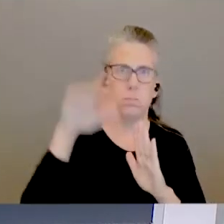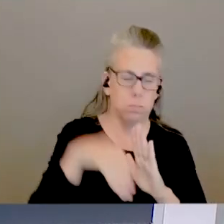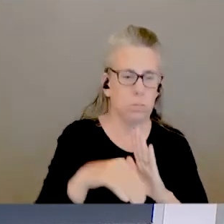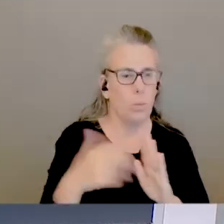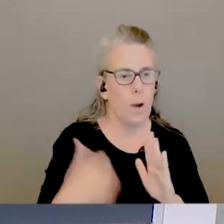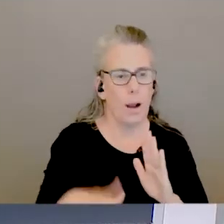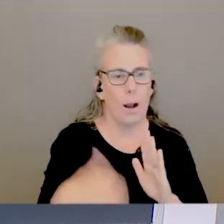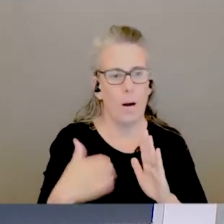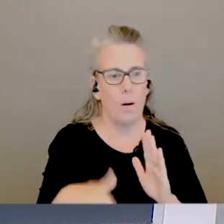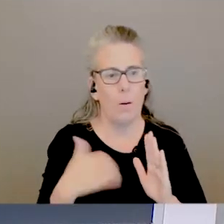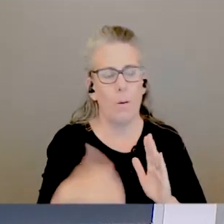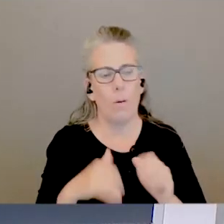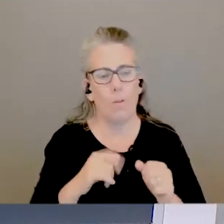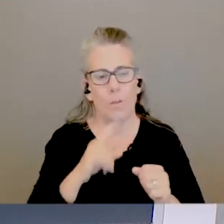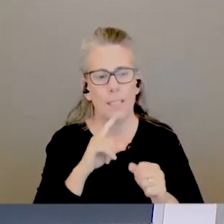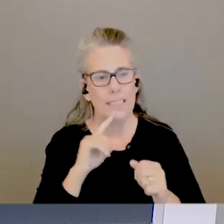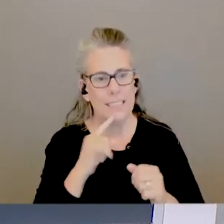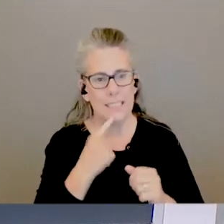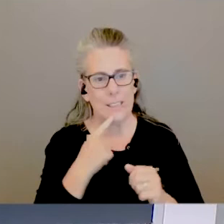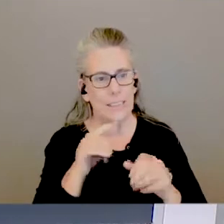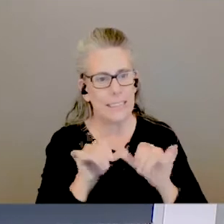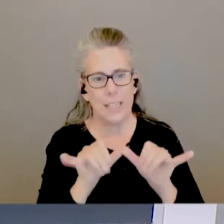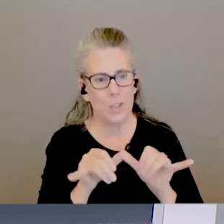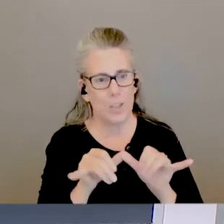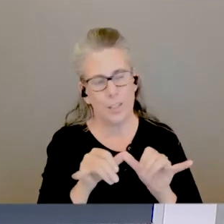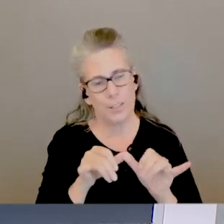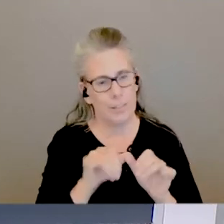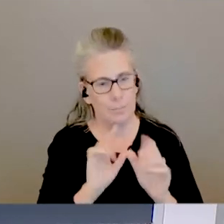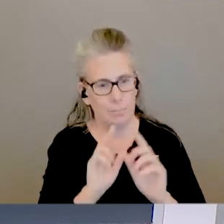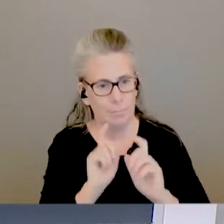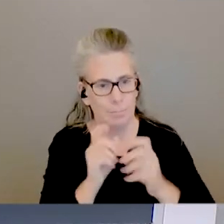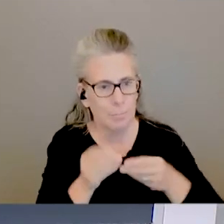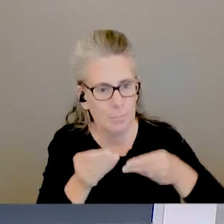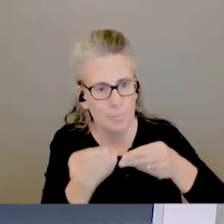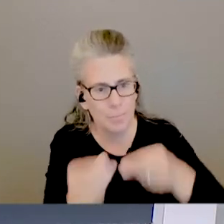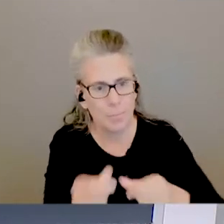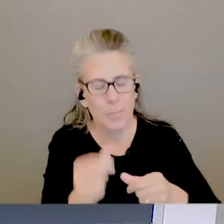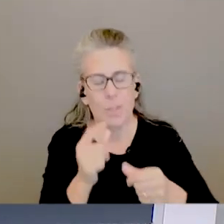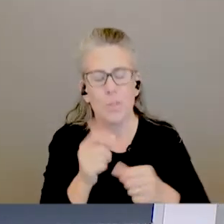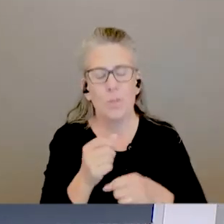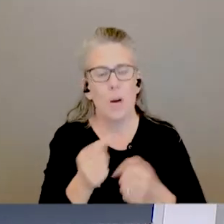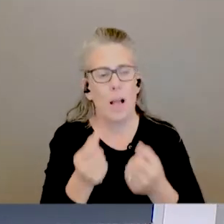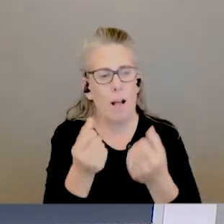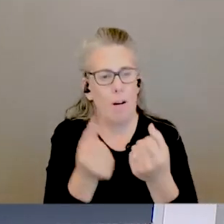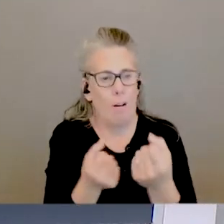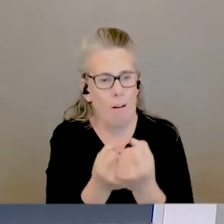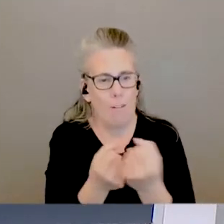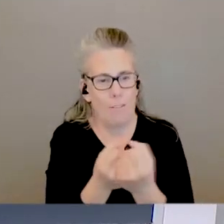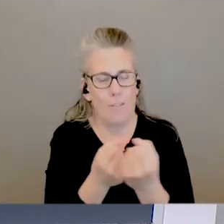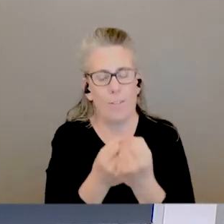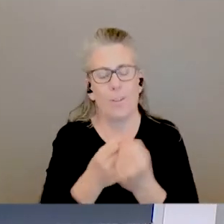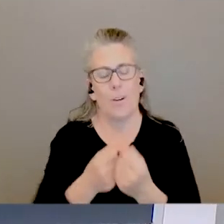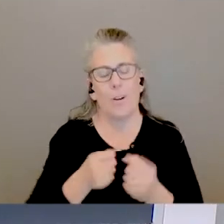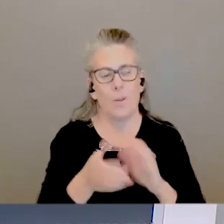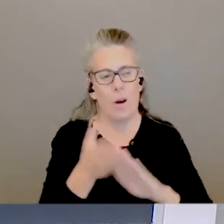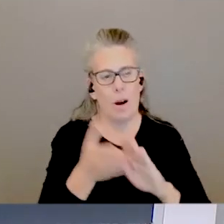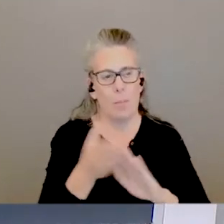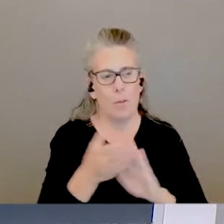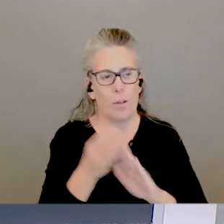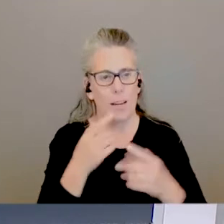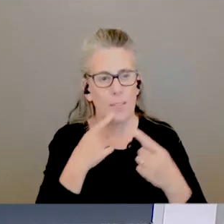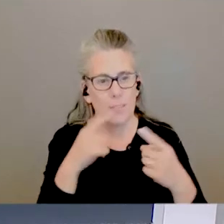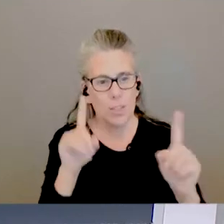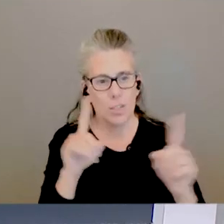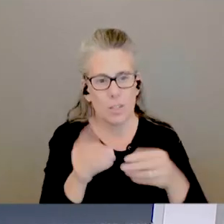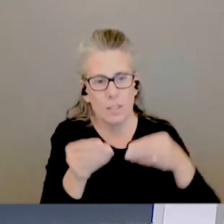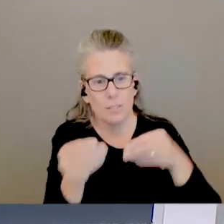some serious engineering that has to happen to make this kind of system operate efficiently and not fall over on a day like Cyber Monday, for example. So